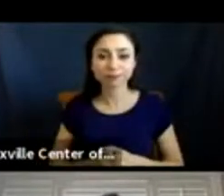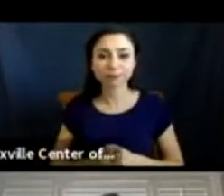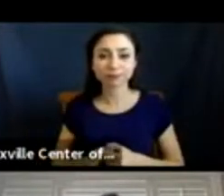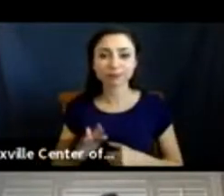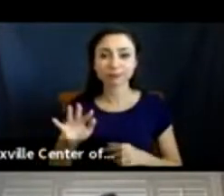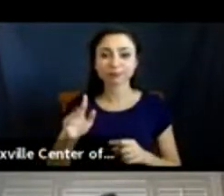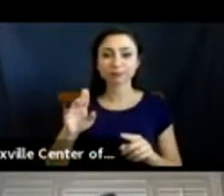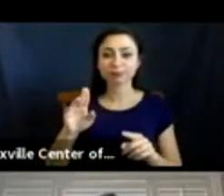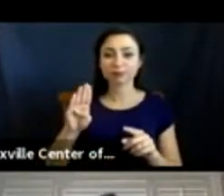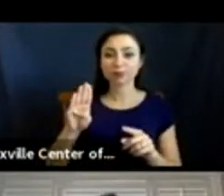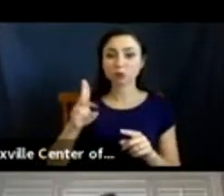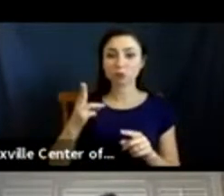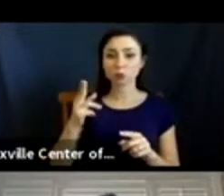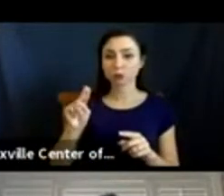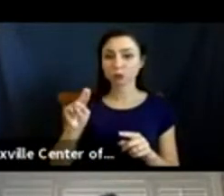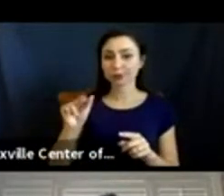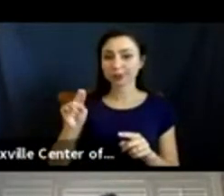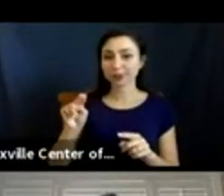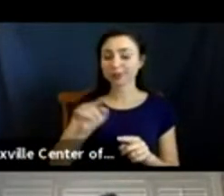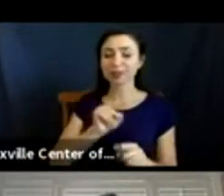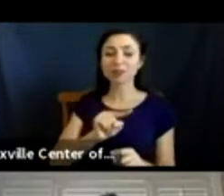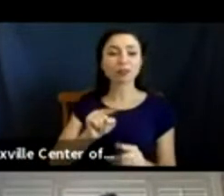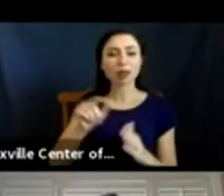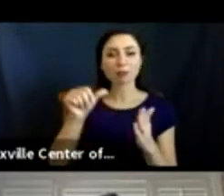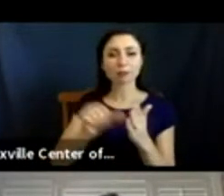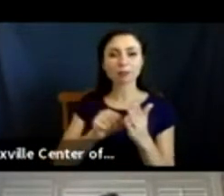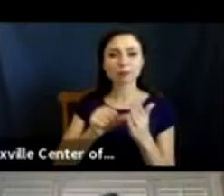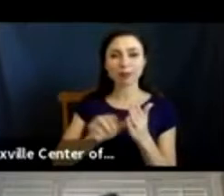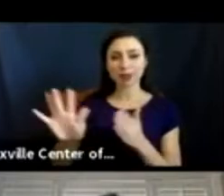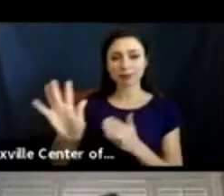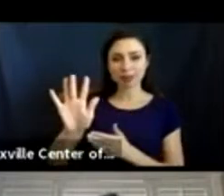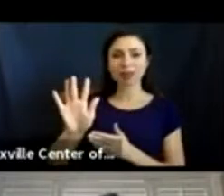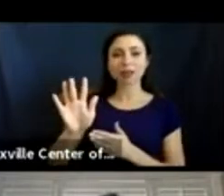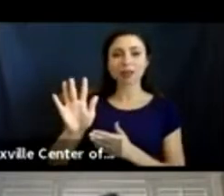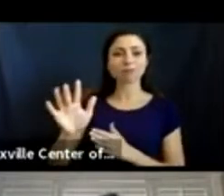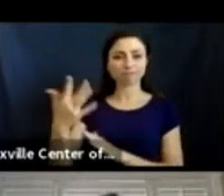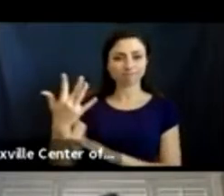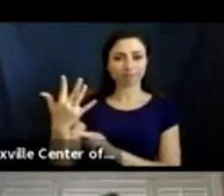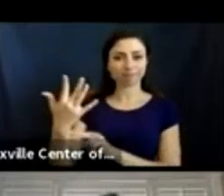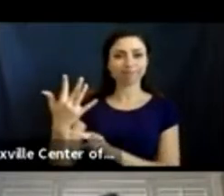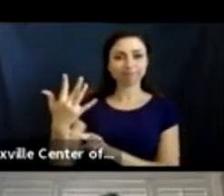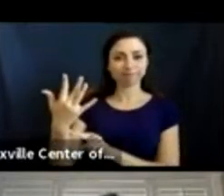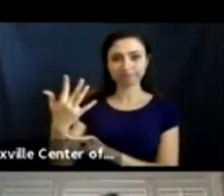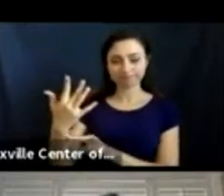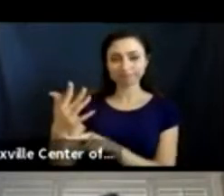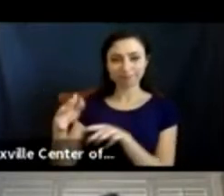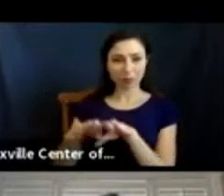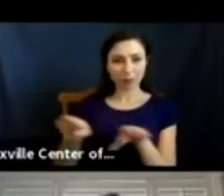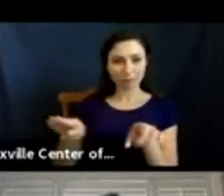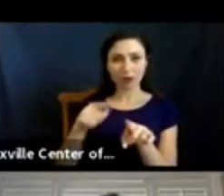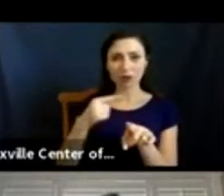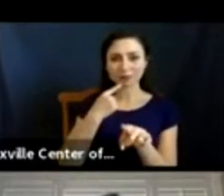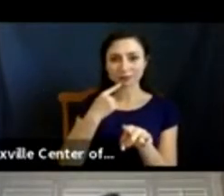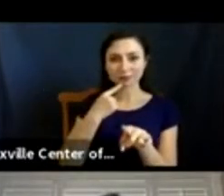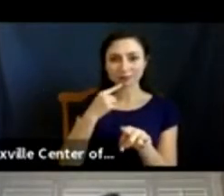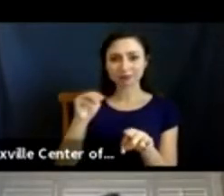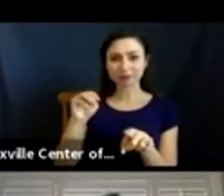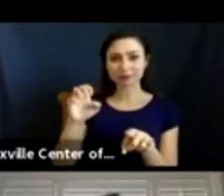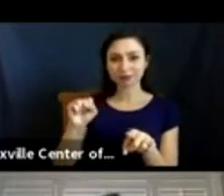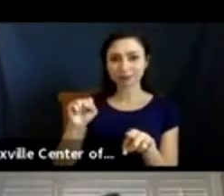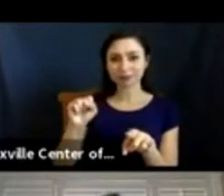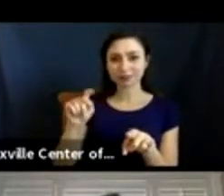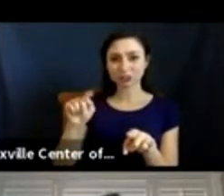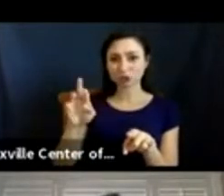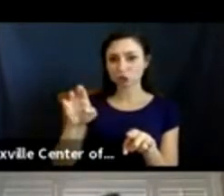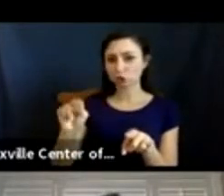So on page 5, the bottom, Ms. Sturm's name is